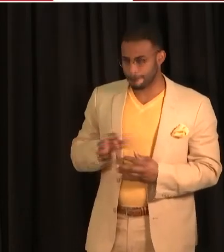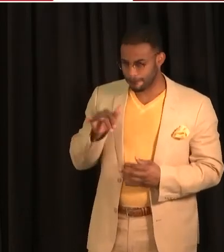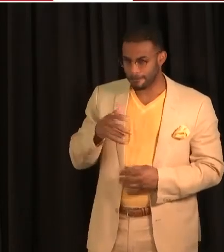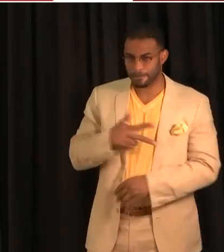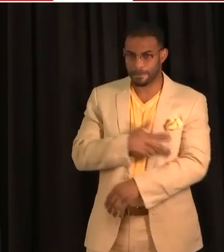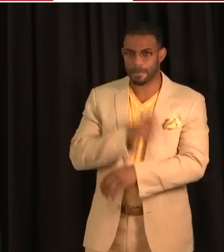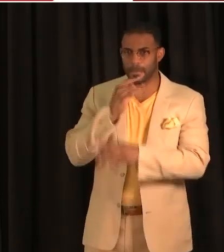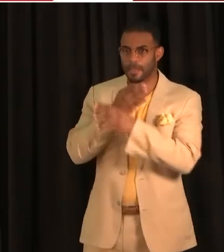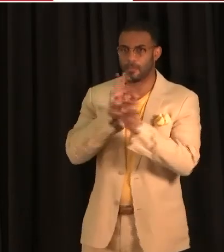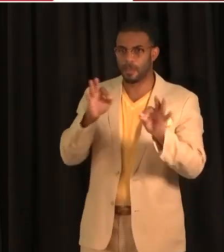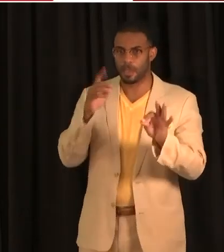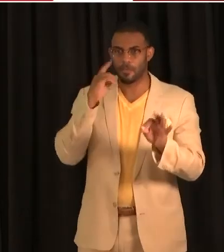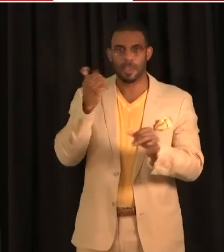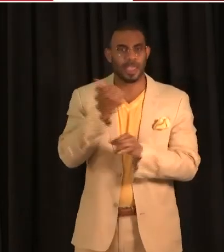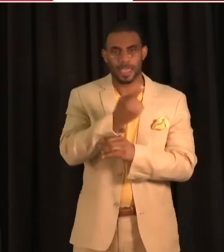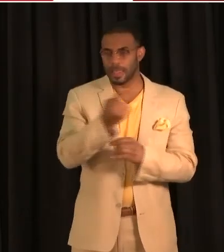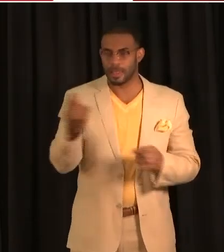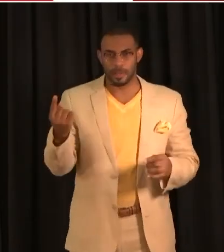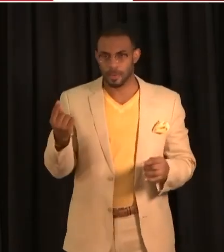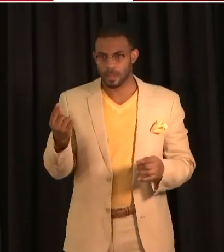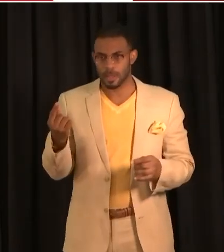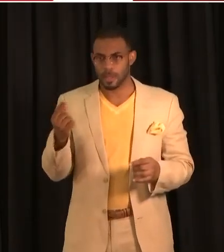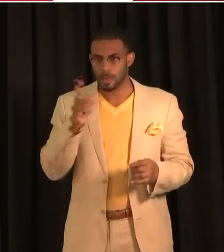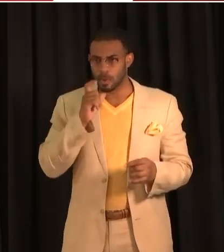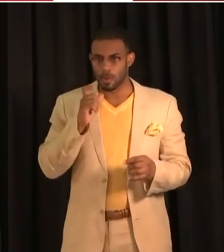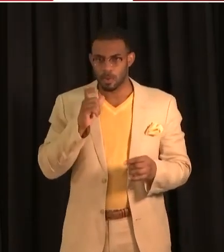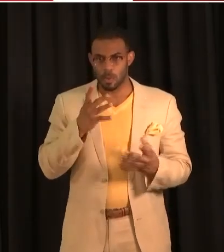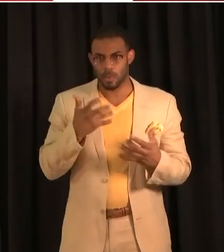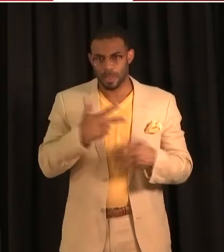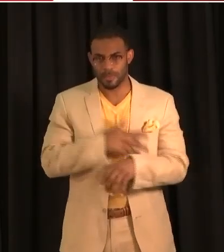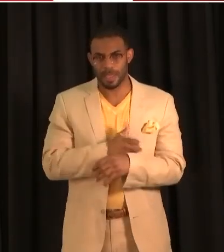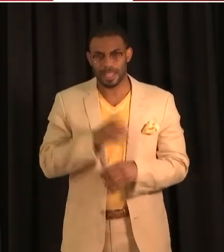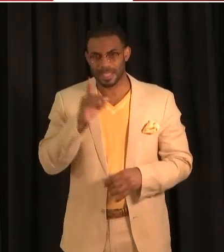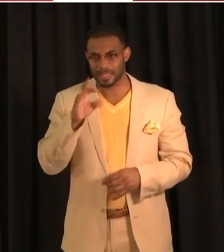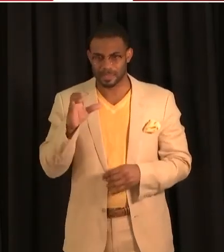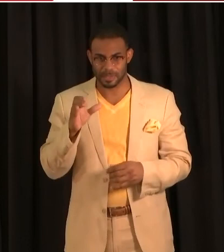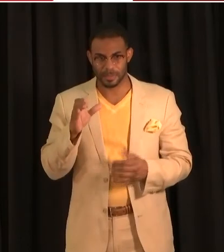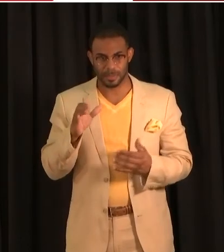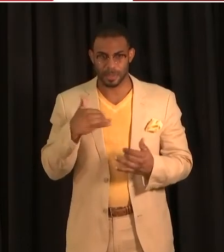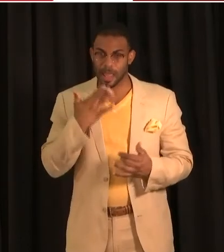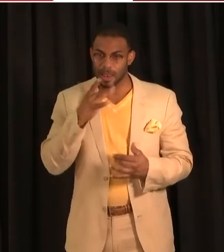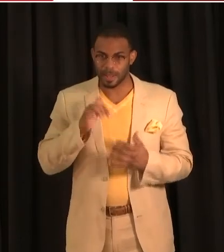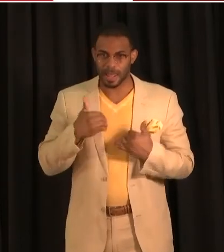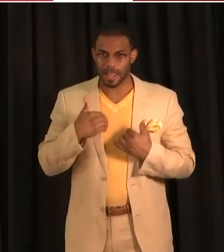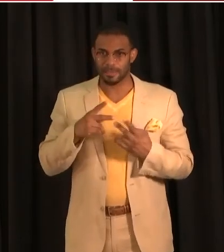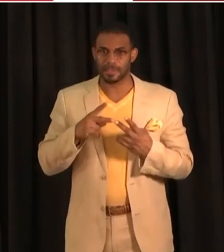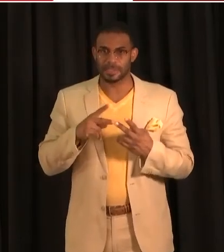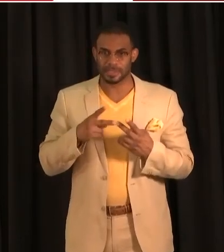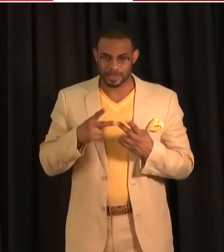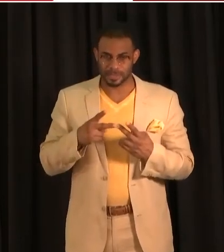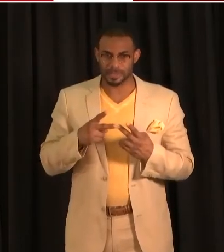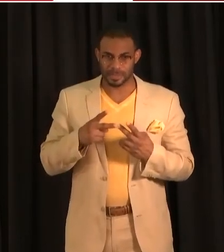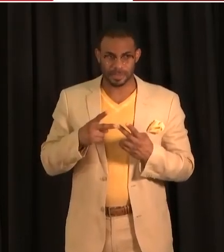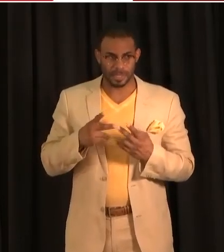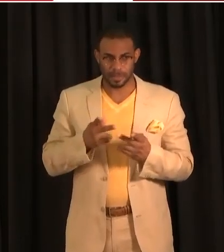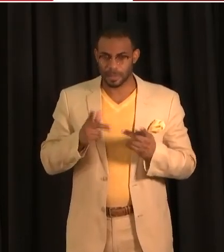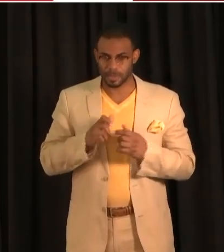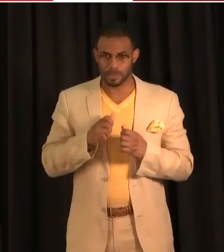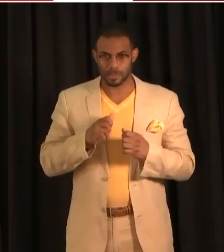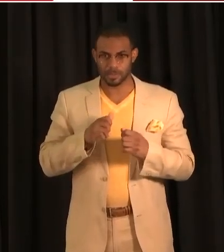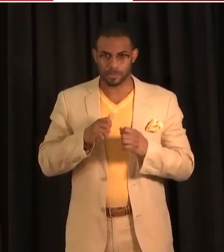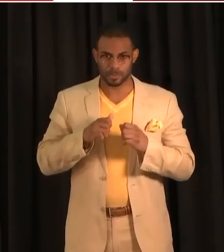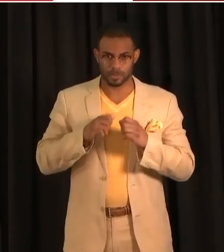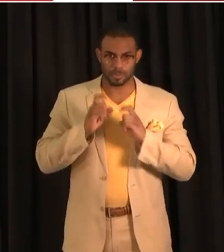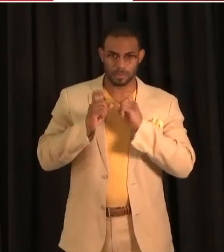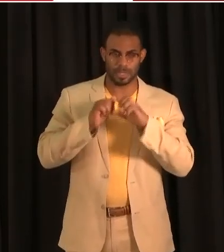Yes, the vaccine is free for anyone who wants the vaccine. The District of Columbia is lucky to have the second lowest uninsurance rate